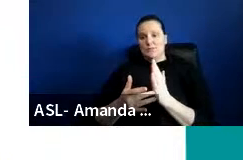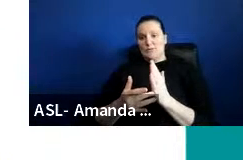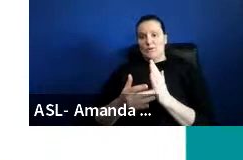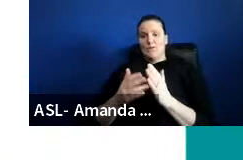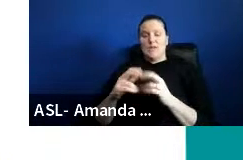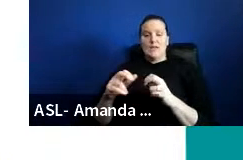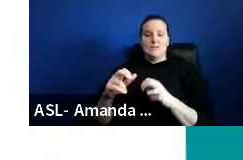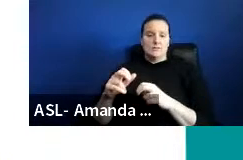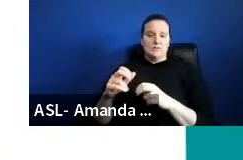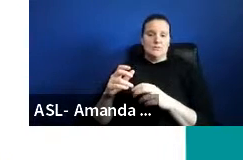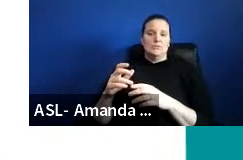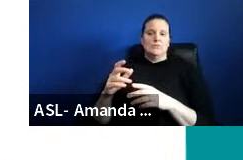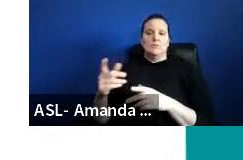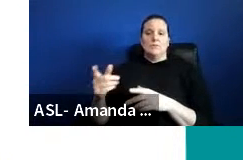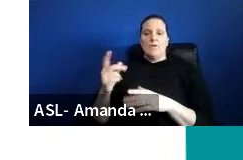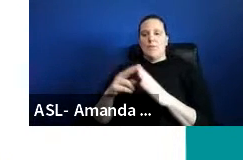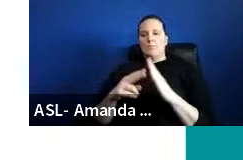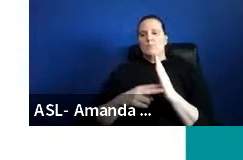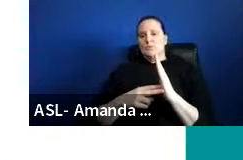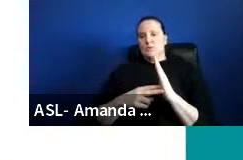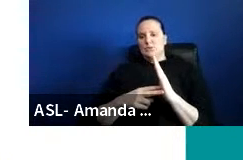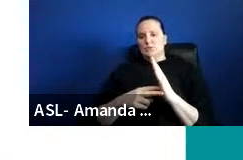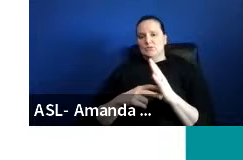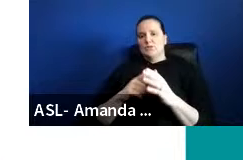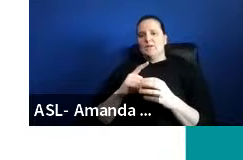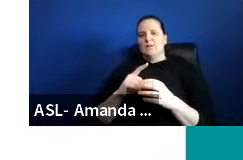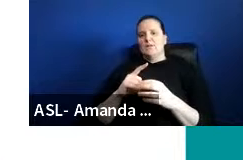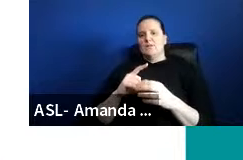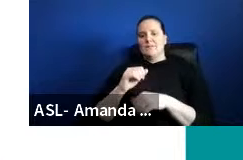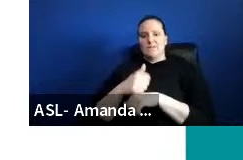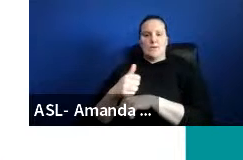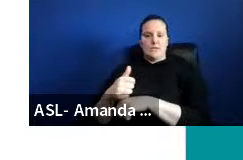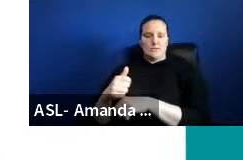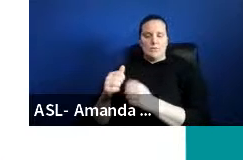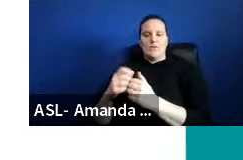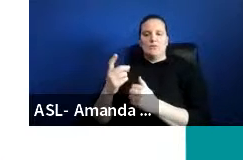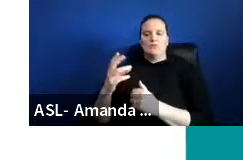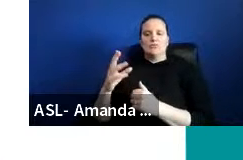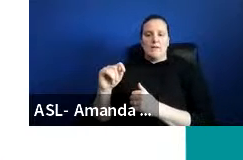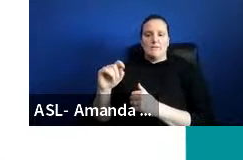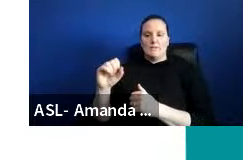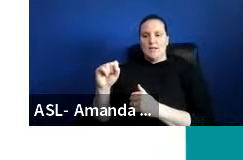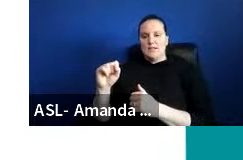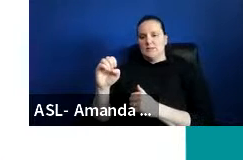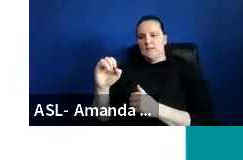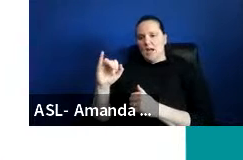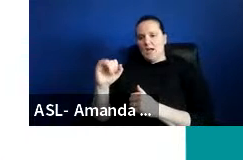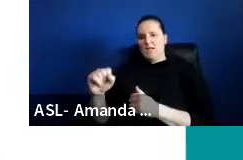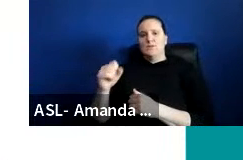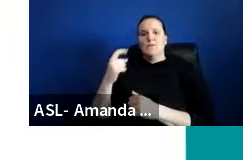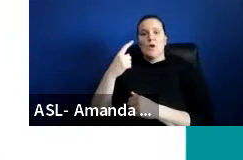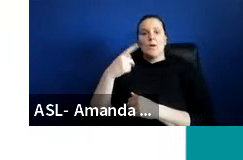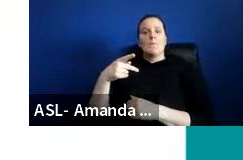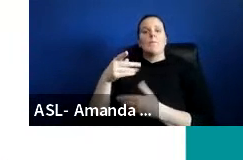comment period once the draft is released to get public comment and feedback on not just these options, but